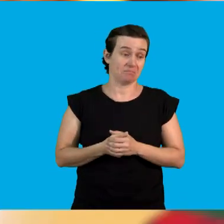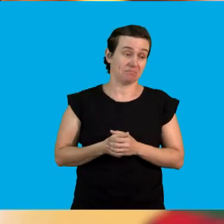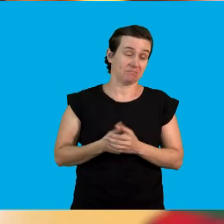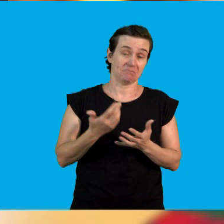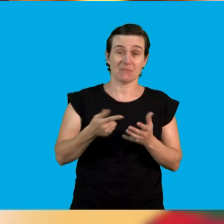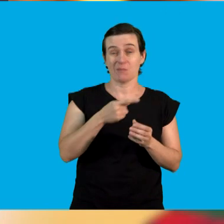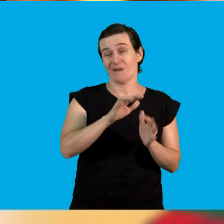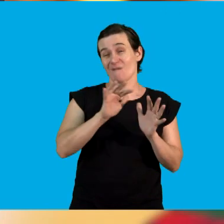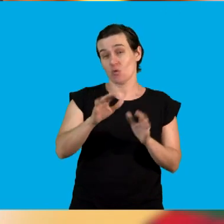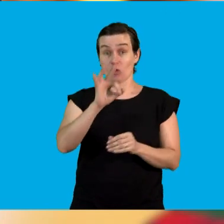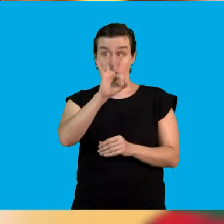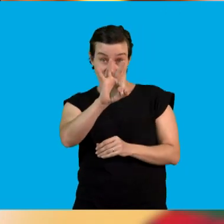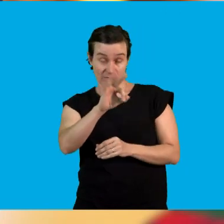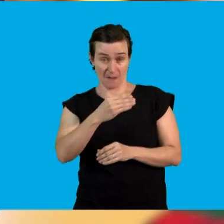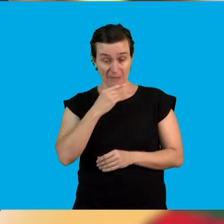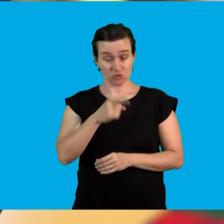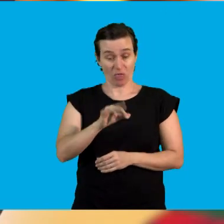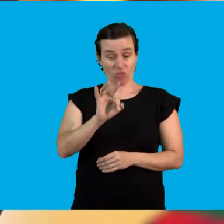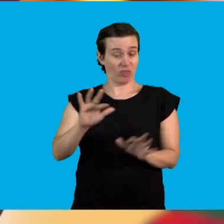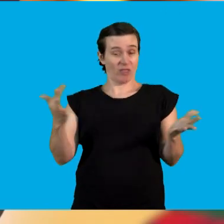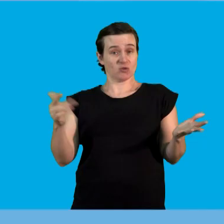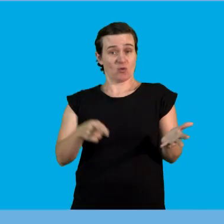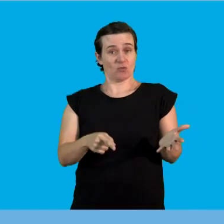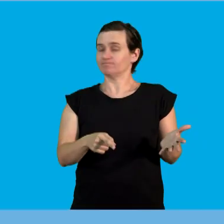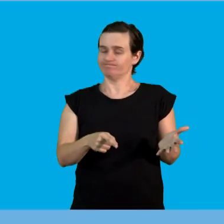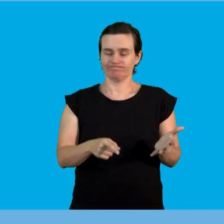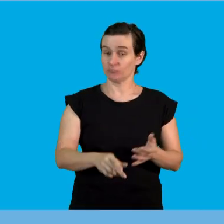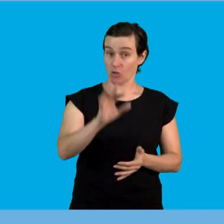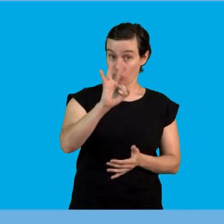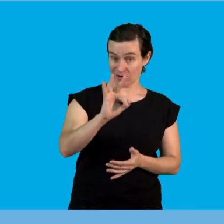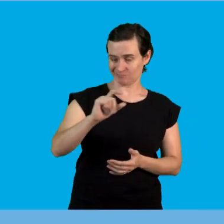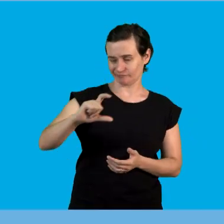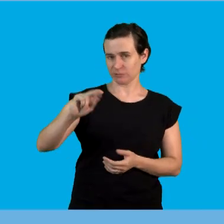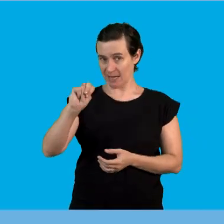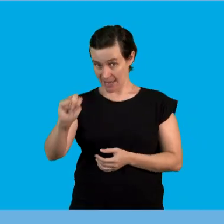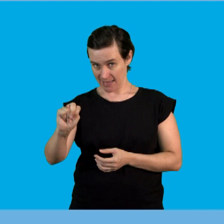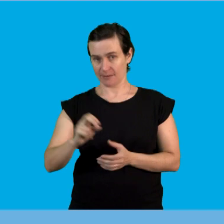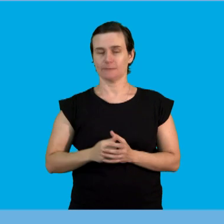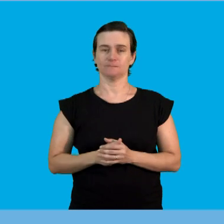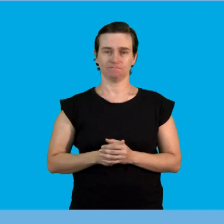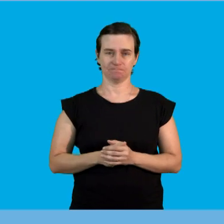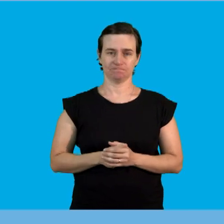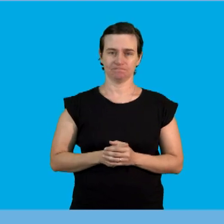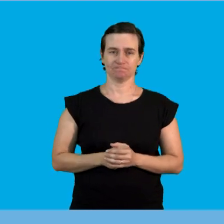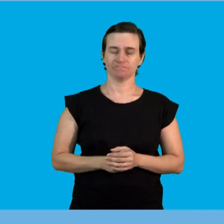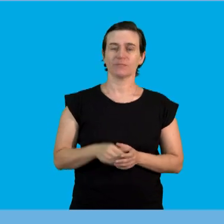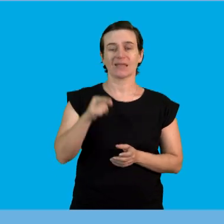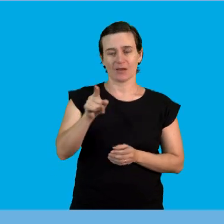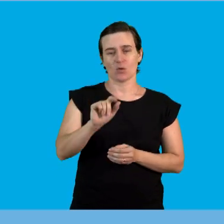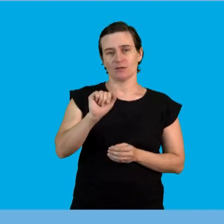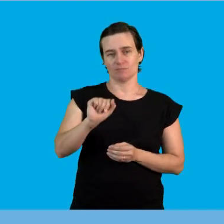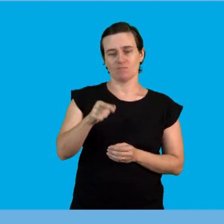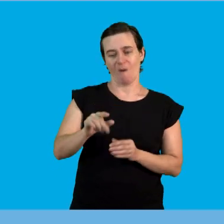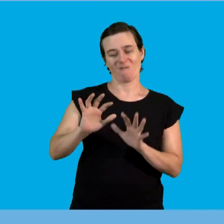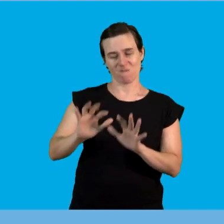force, assuming that the force is 3, you're not just going to write 3, but you're going to write 3 newtons. So this now is